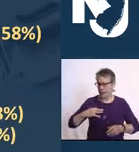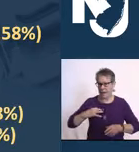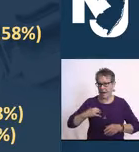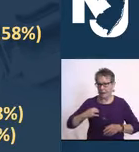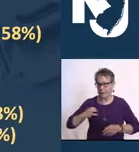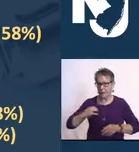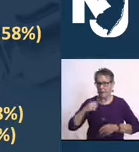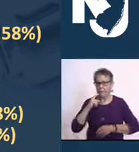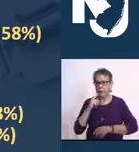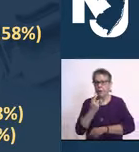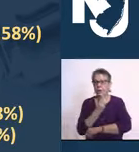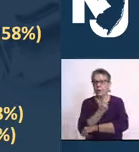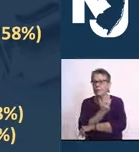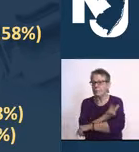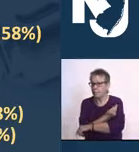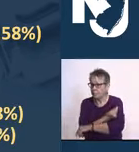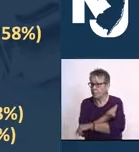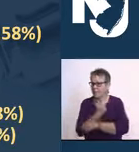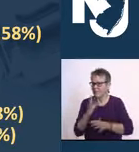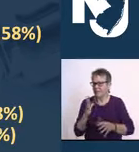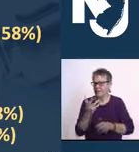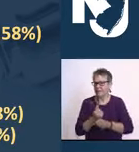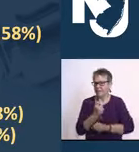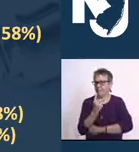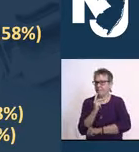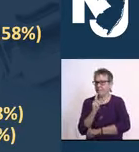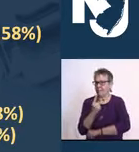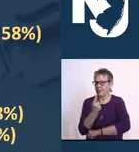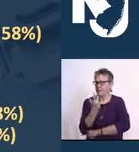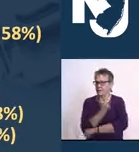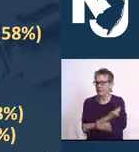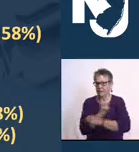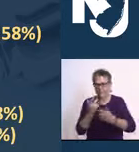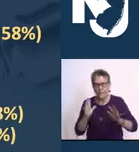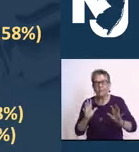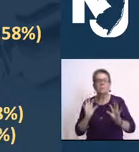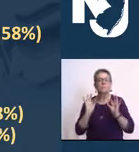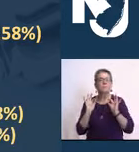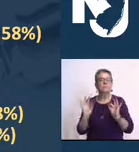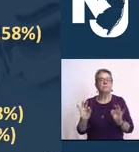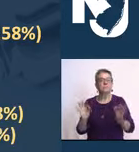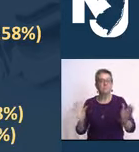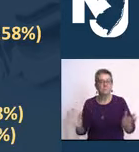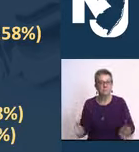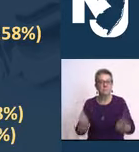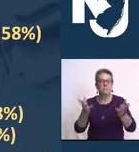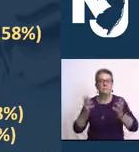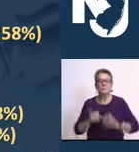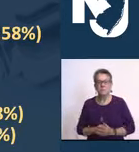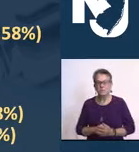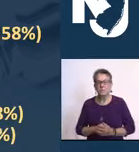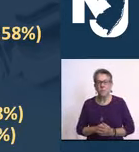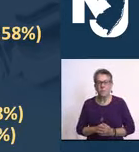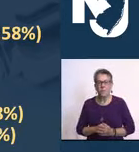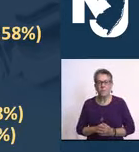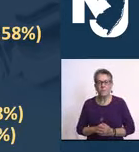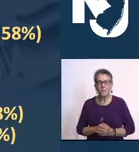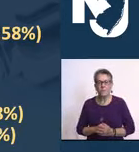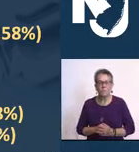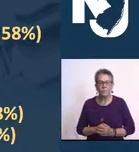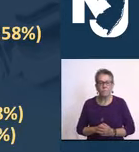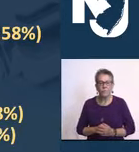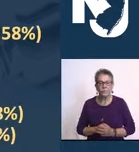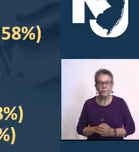dose. We may see this universe of vaccine-eligible residents expand in the very near future